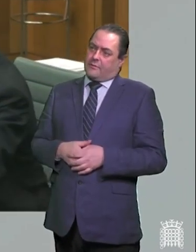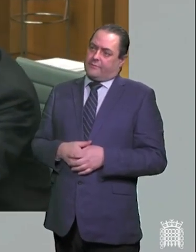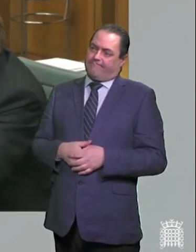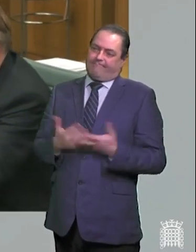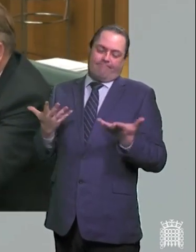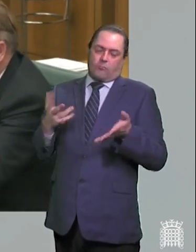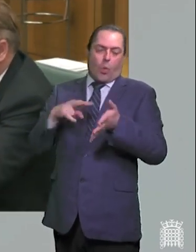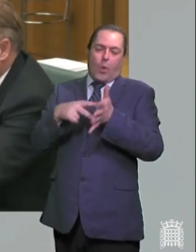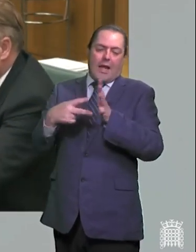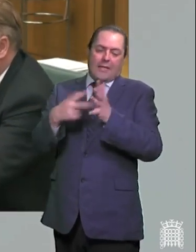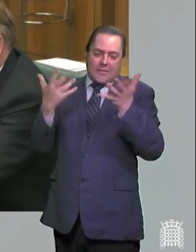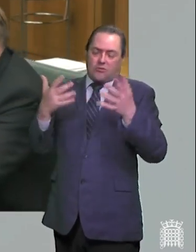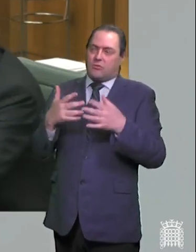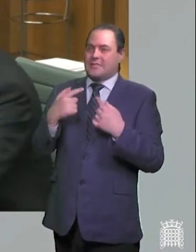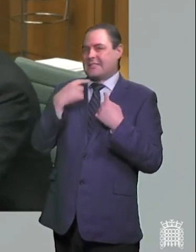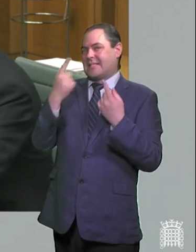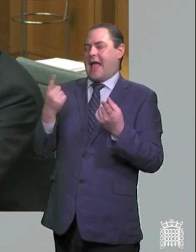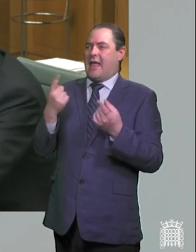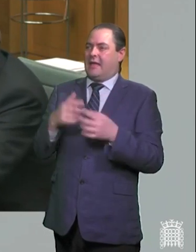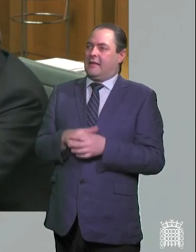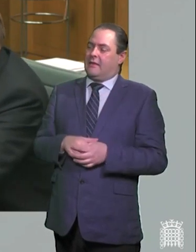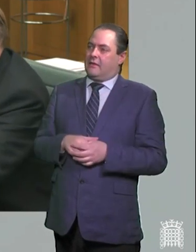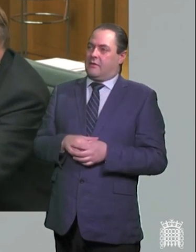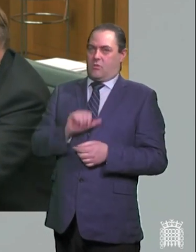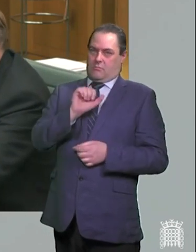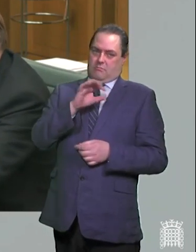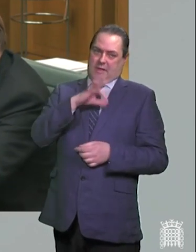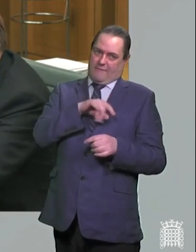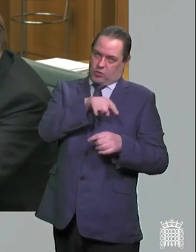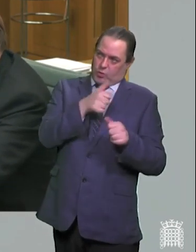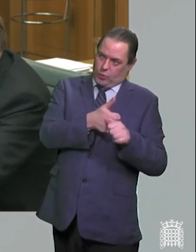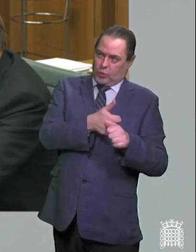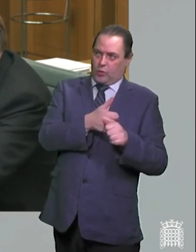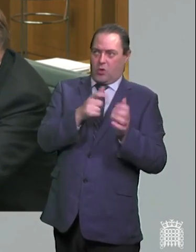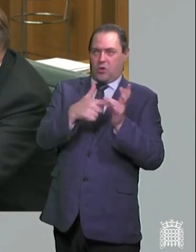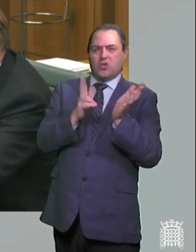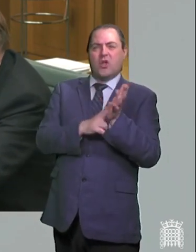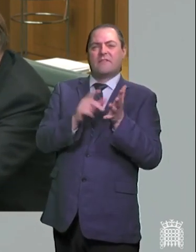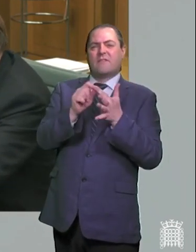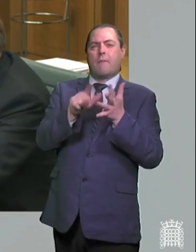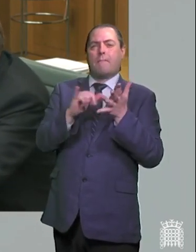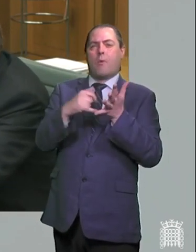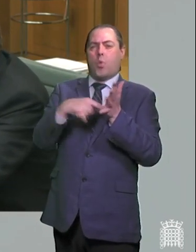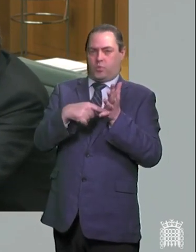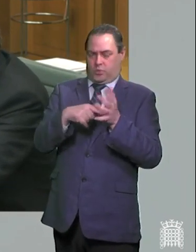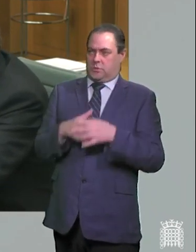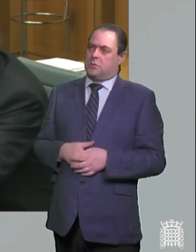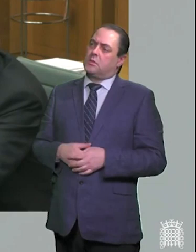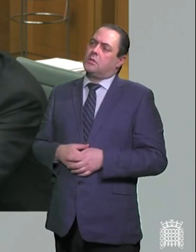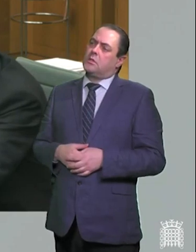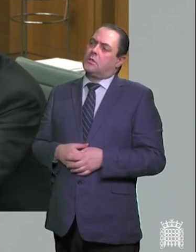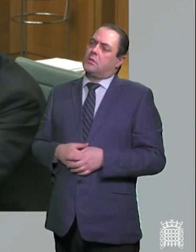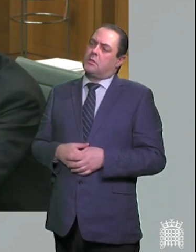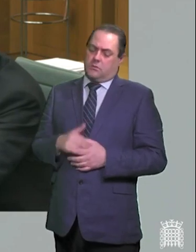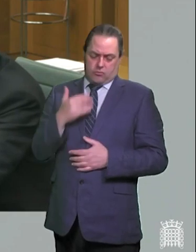an organisation that claims to have your interests at heart. It's called Conservative Post.